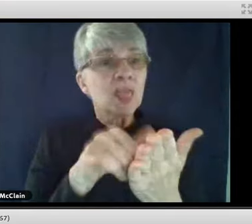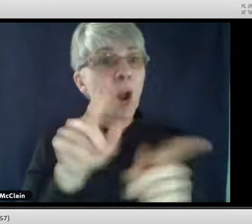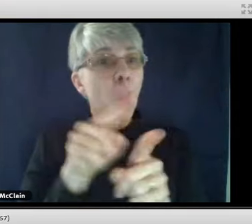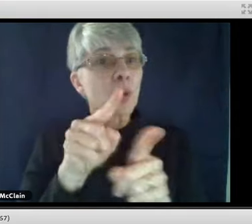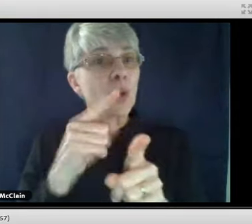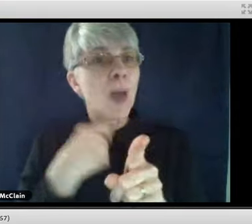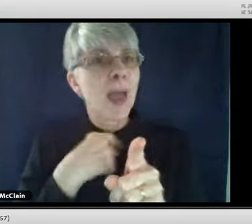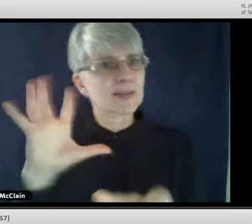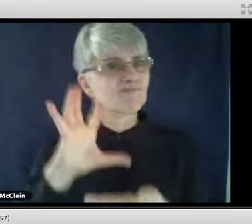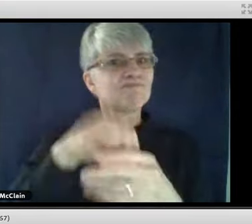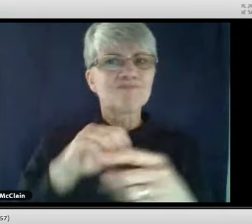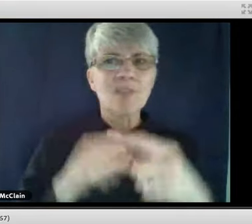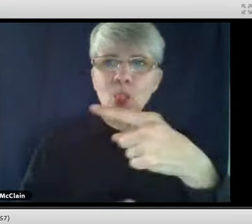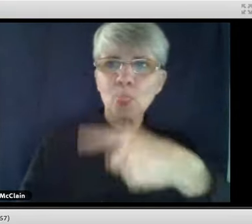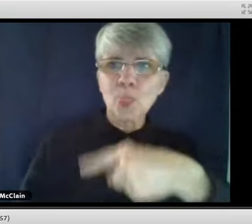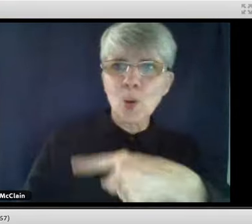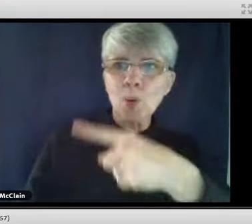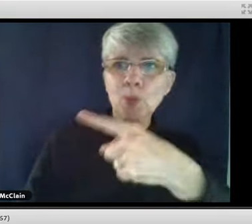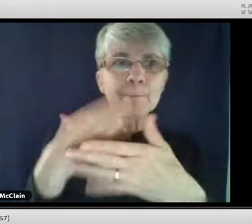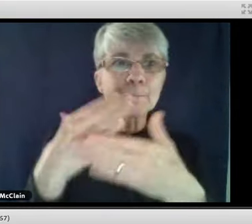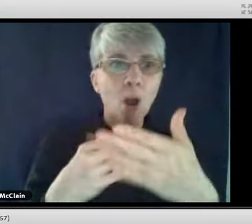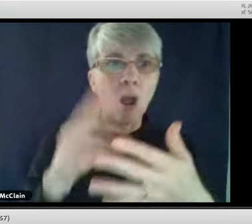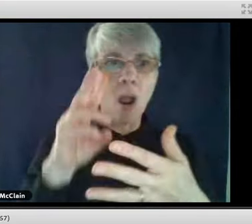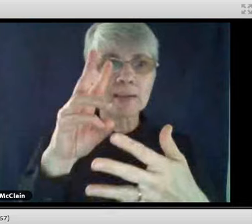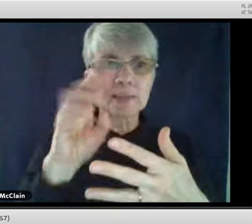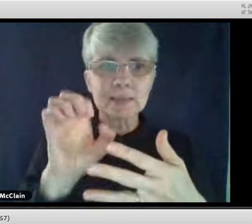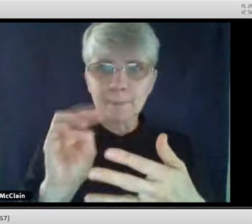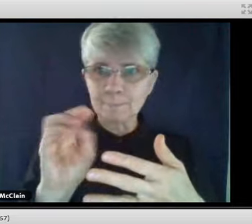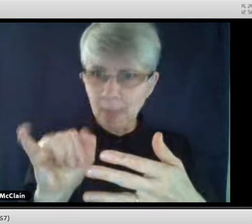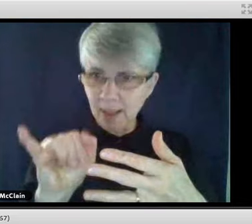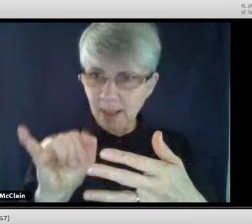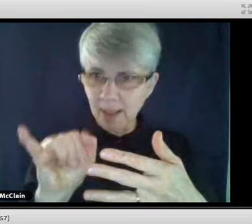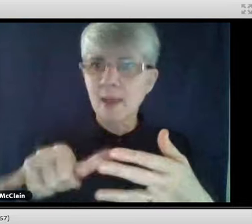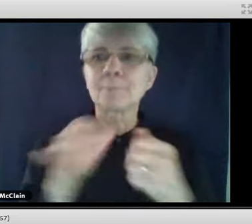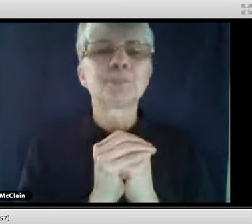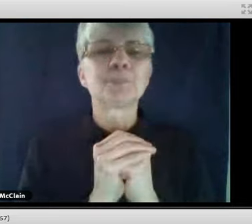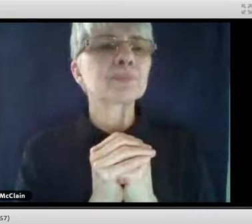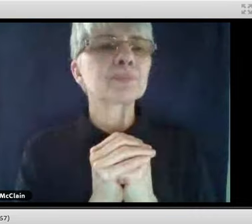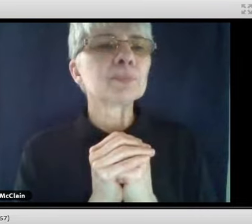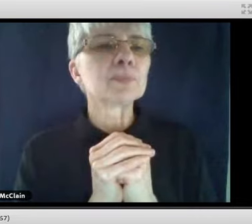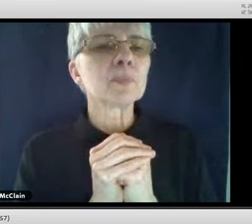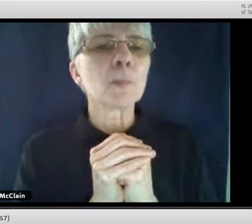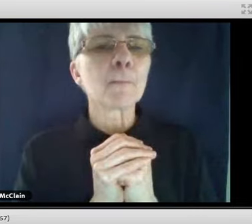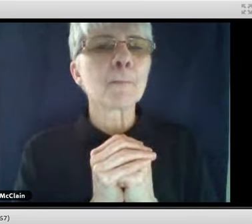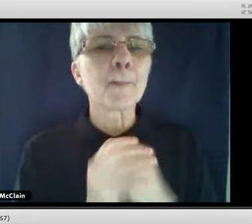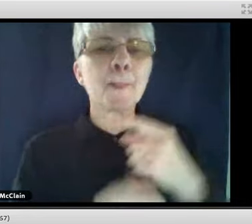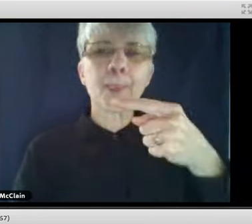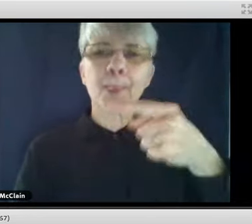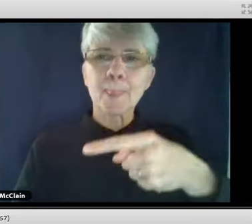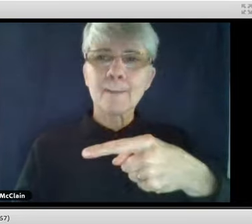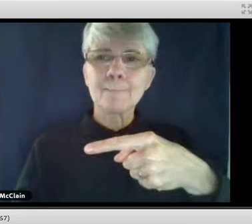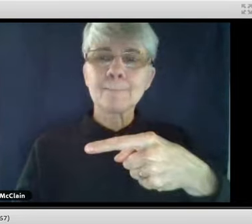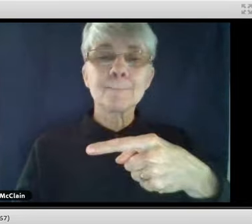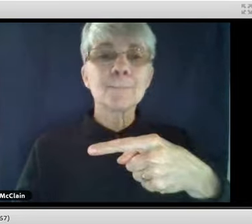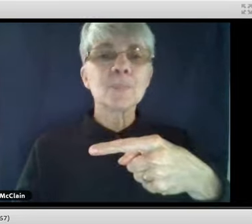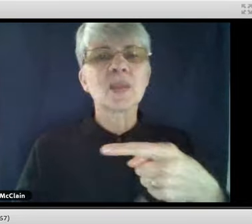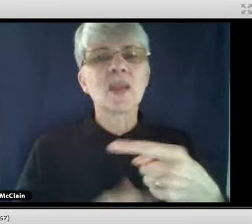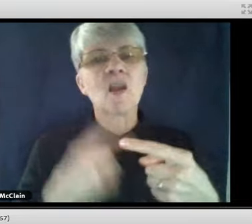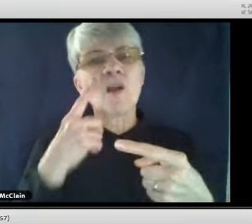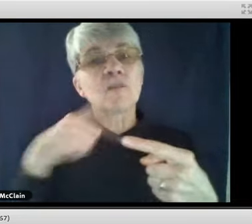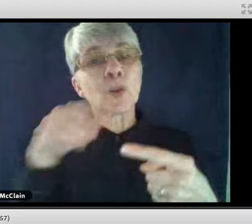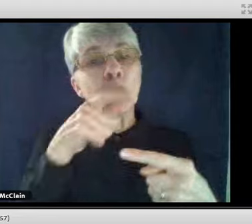other entities as well. Okay, these are not separate things. Okay, all right. Okay, so, and here's just for those who